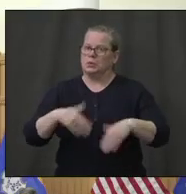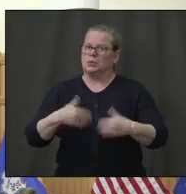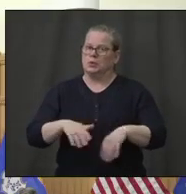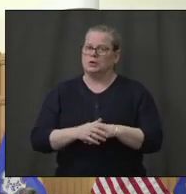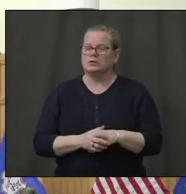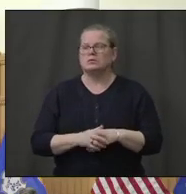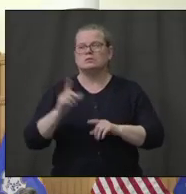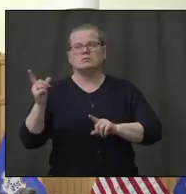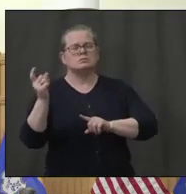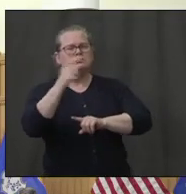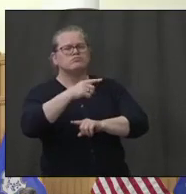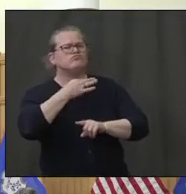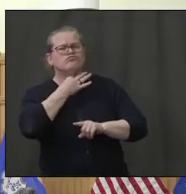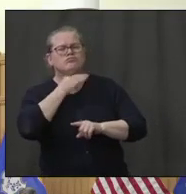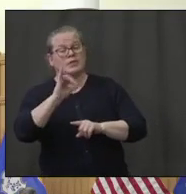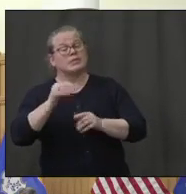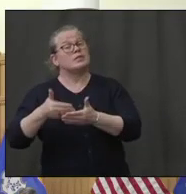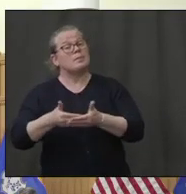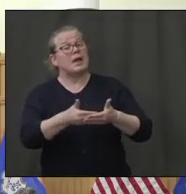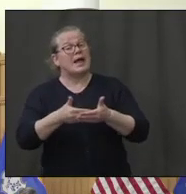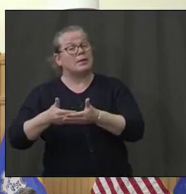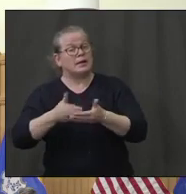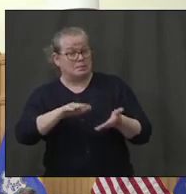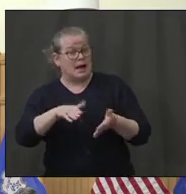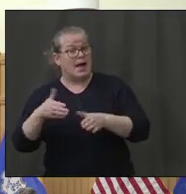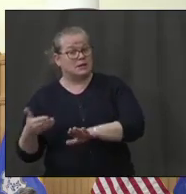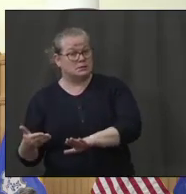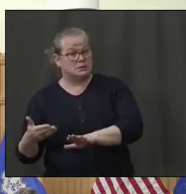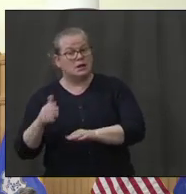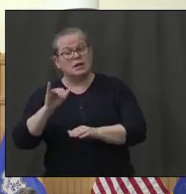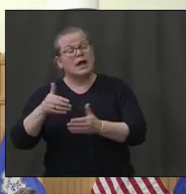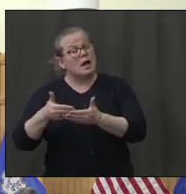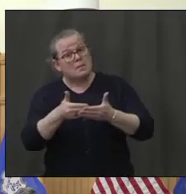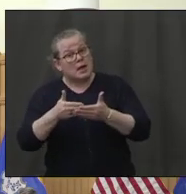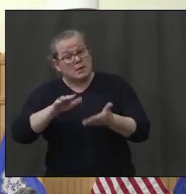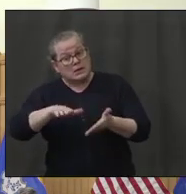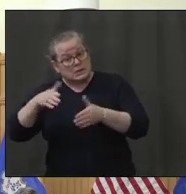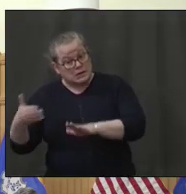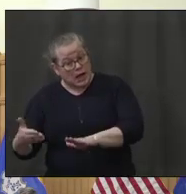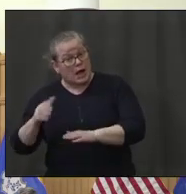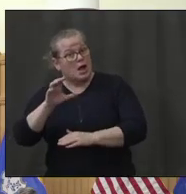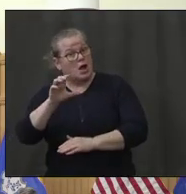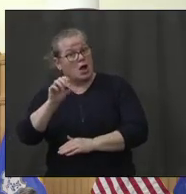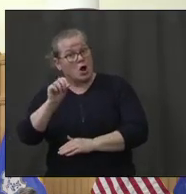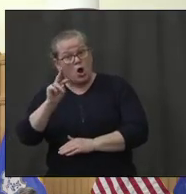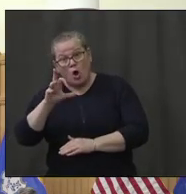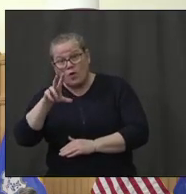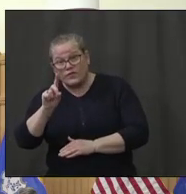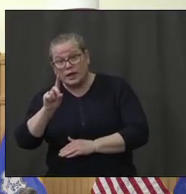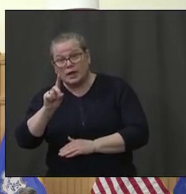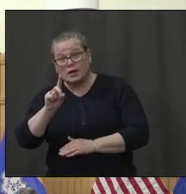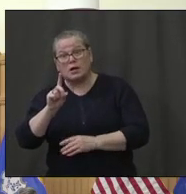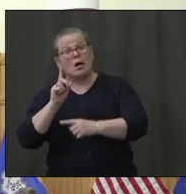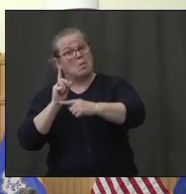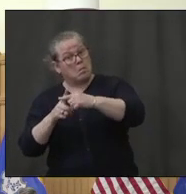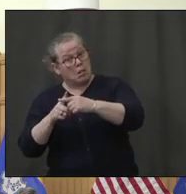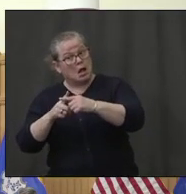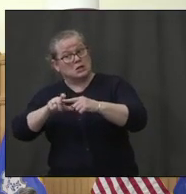died, if the baby possibly died of other causes and was also COVID positive?